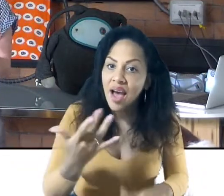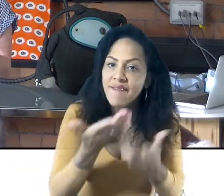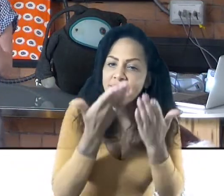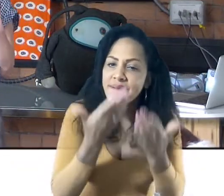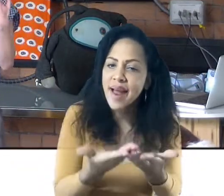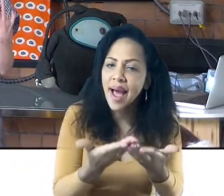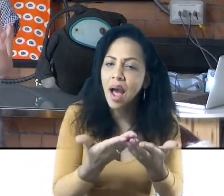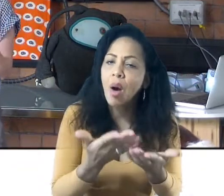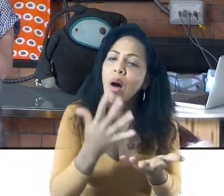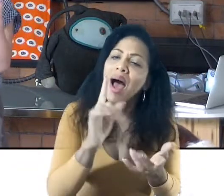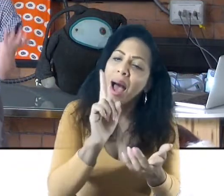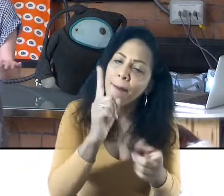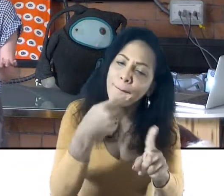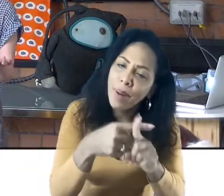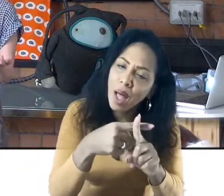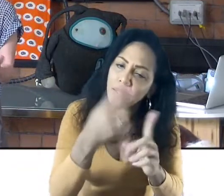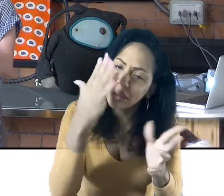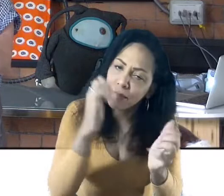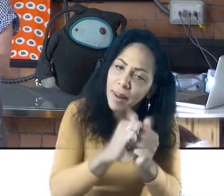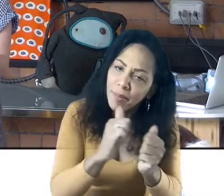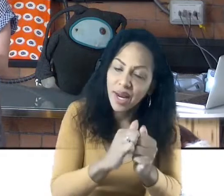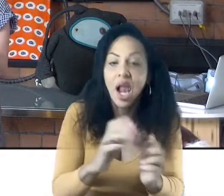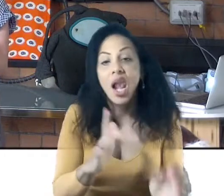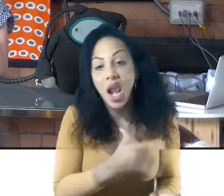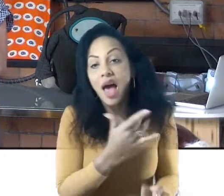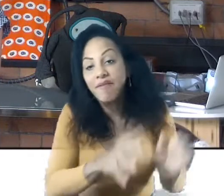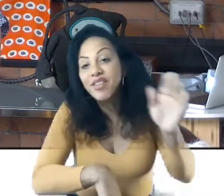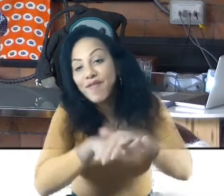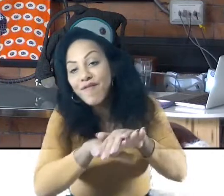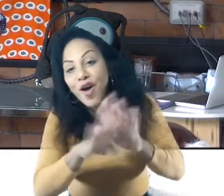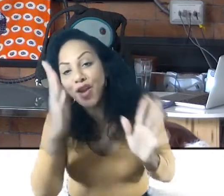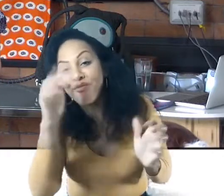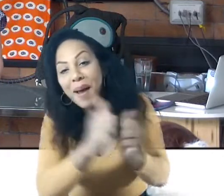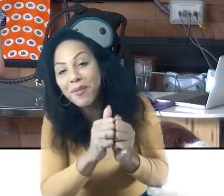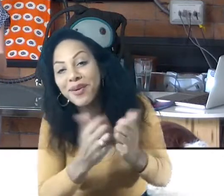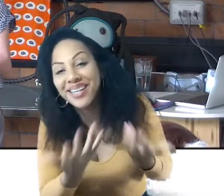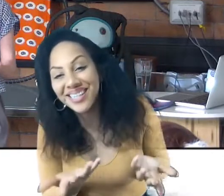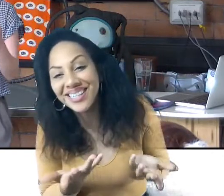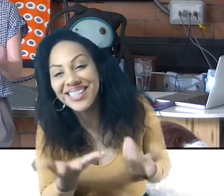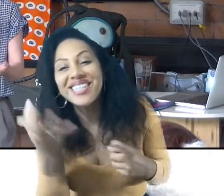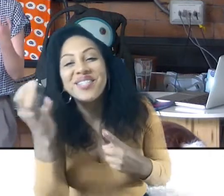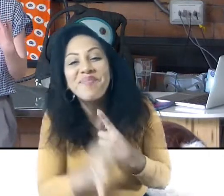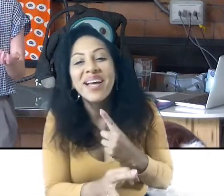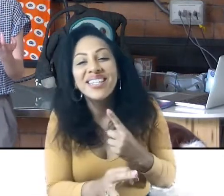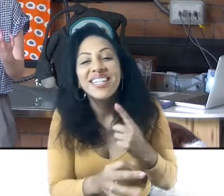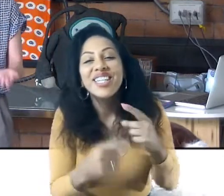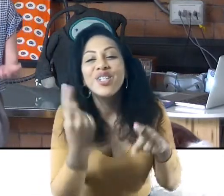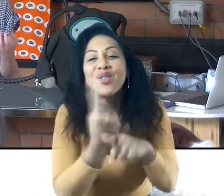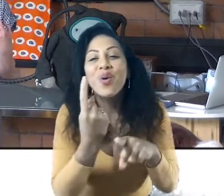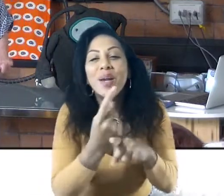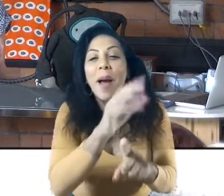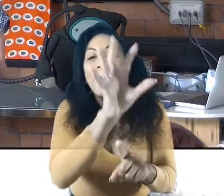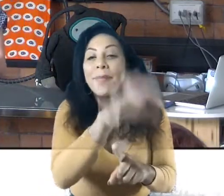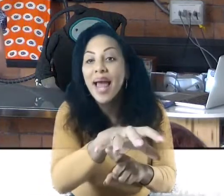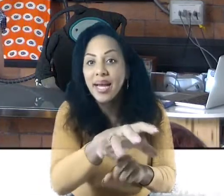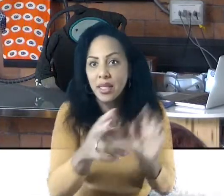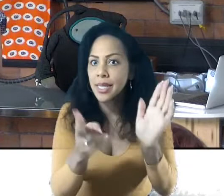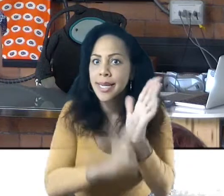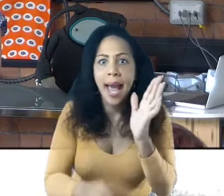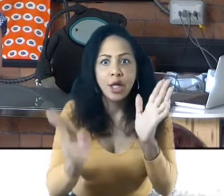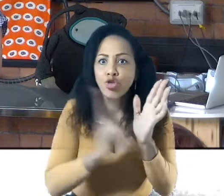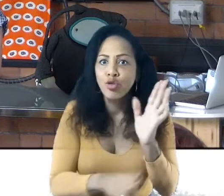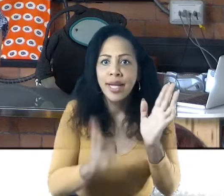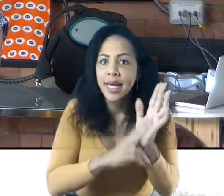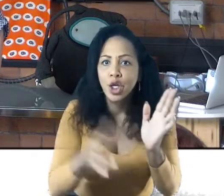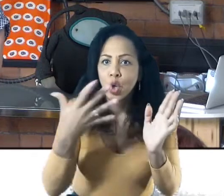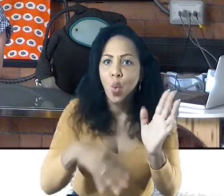course life now is full of memories. So especially when you're talking about place, you naturally get inspired to talk about